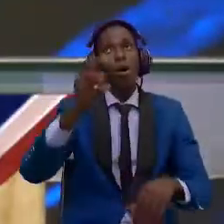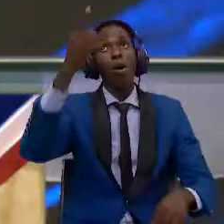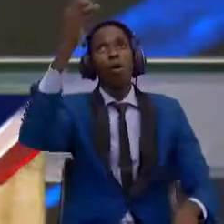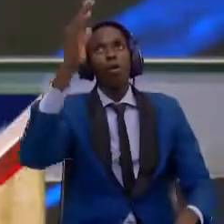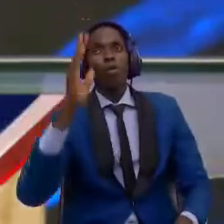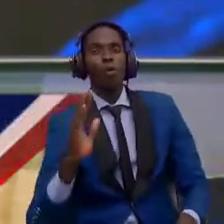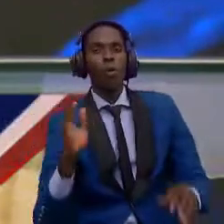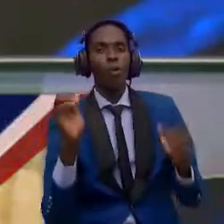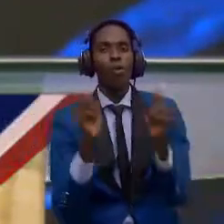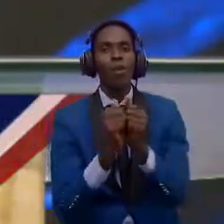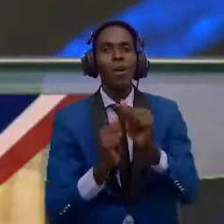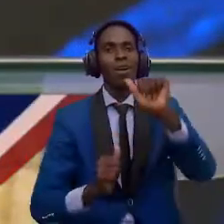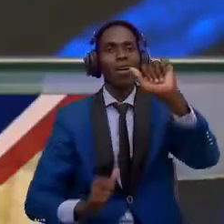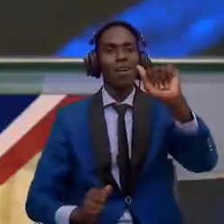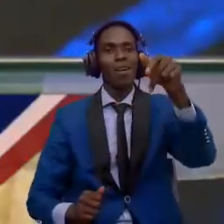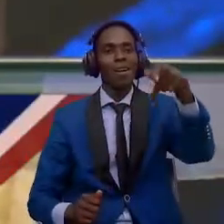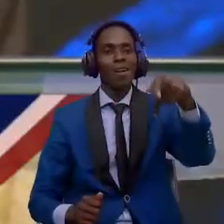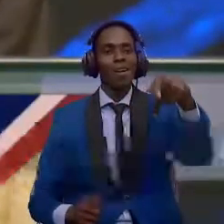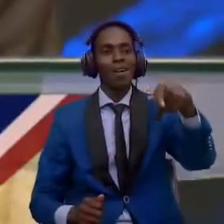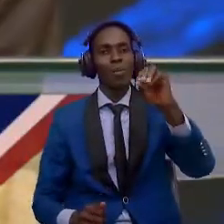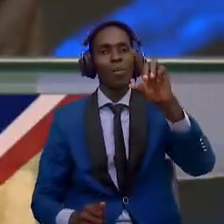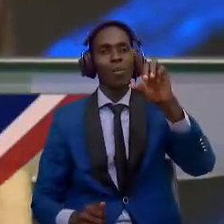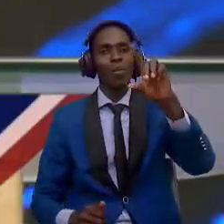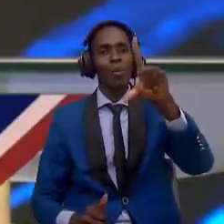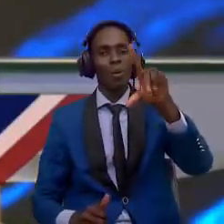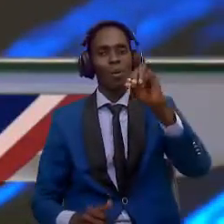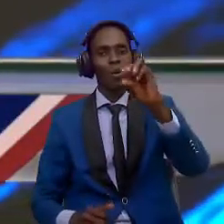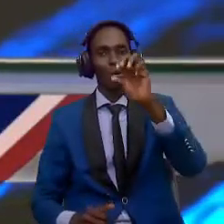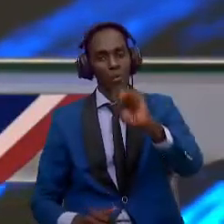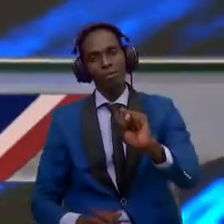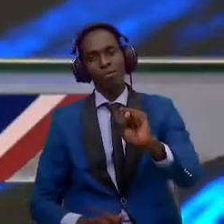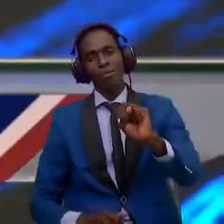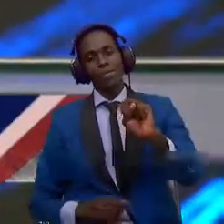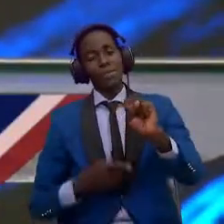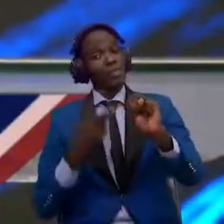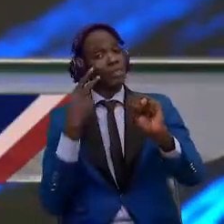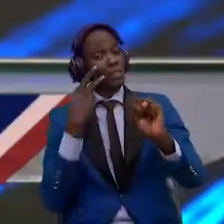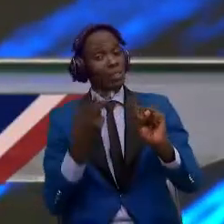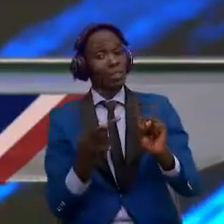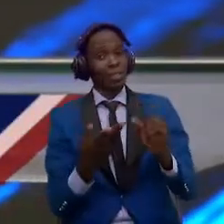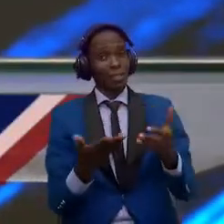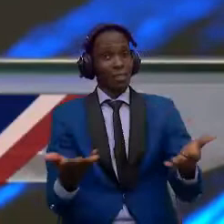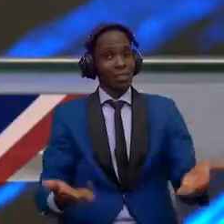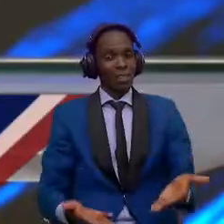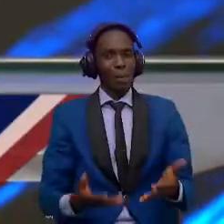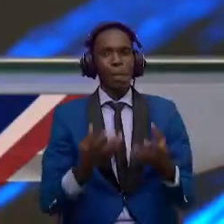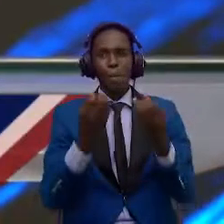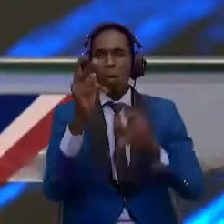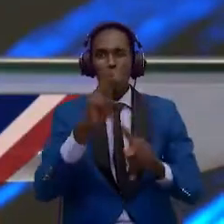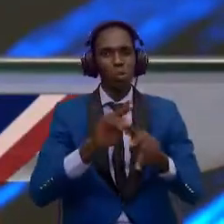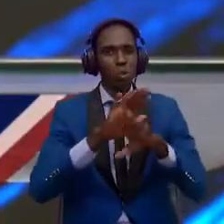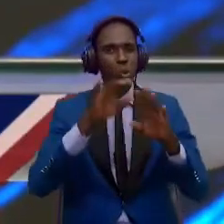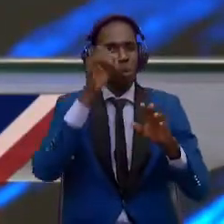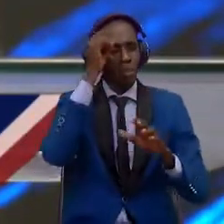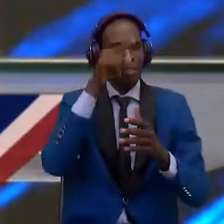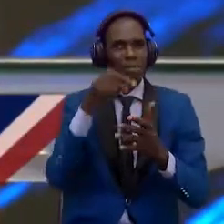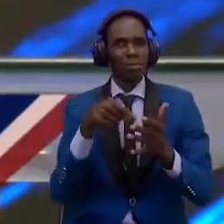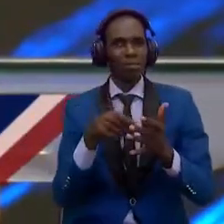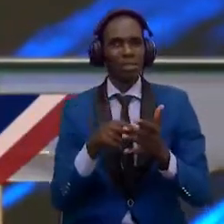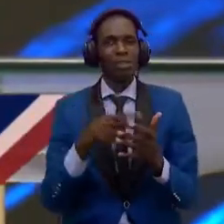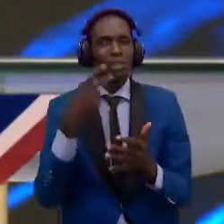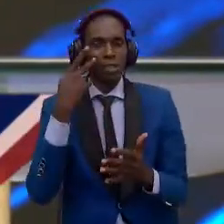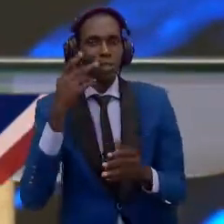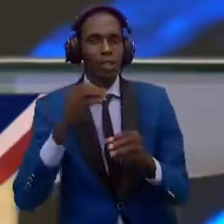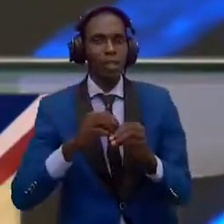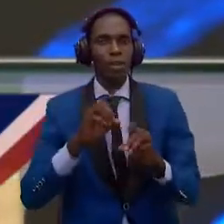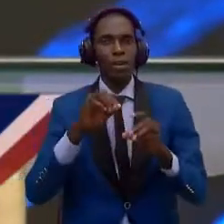with Apollos. Here is a verse of scripture that many people do not understand. Look at this. 1 Corinthians